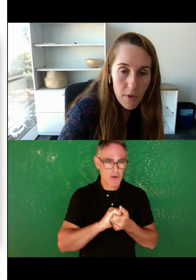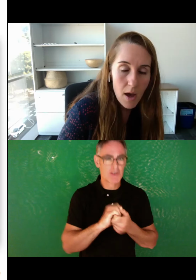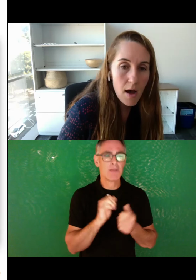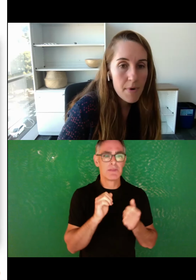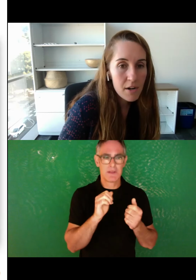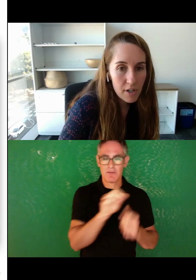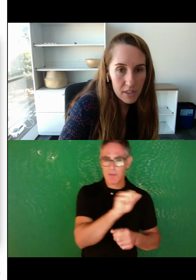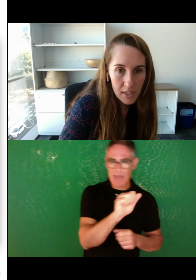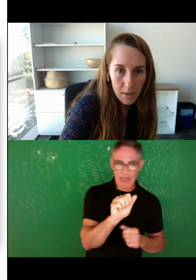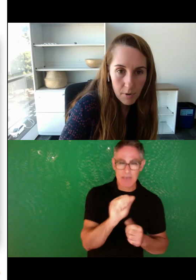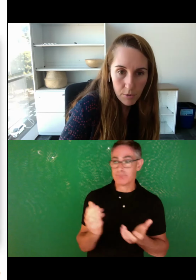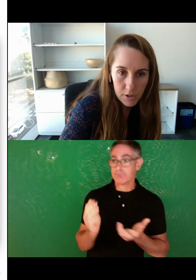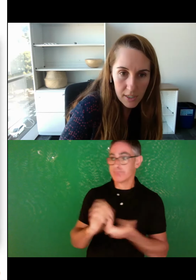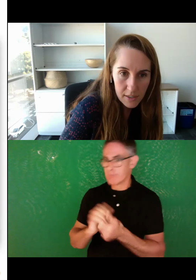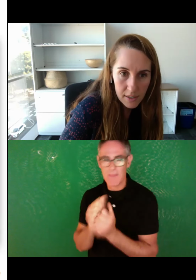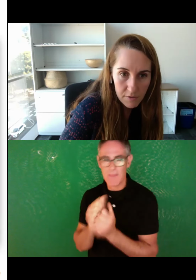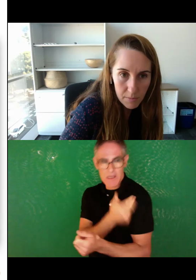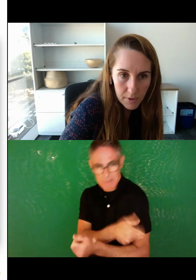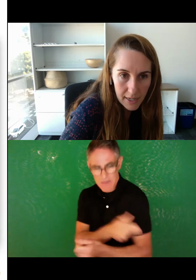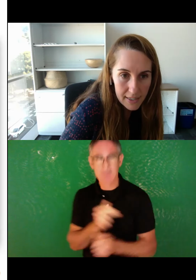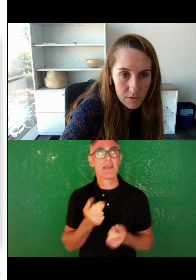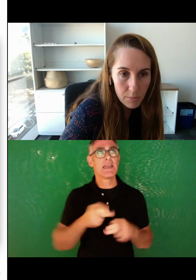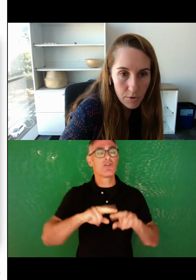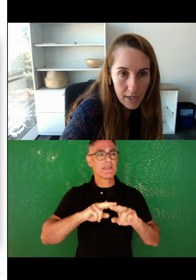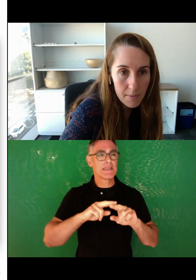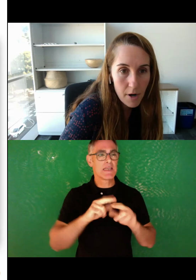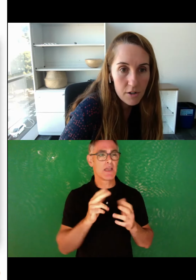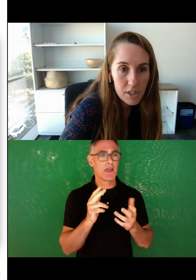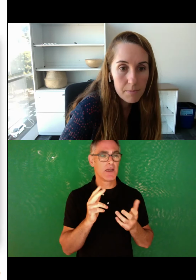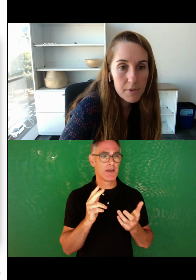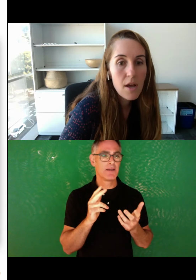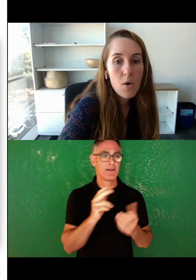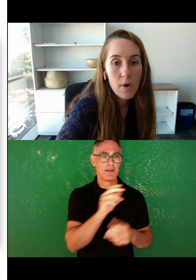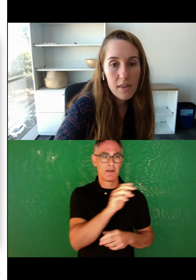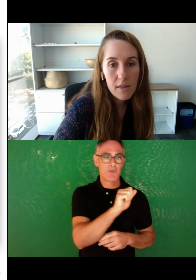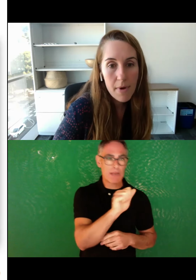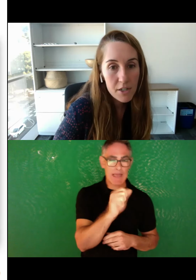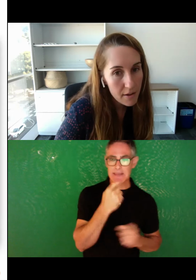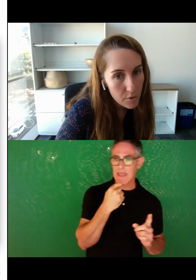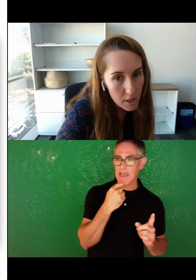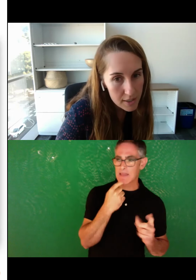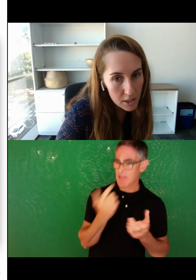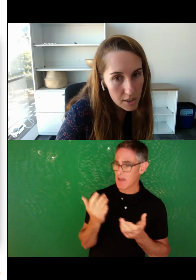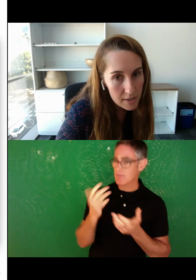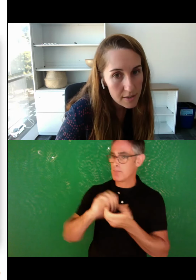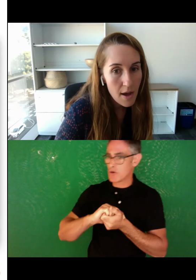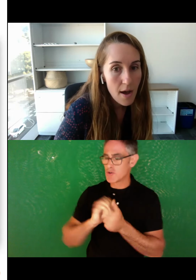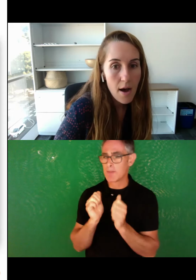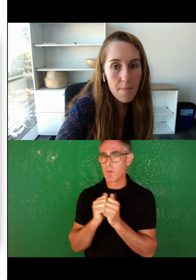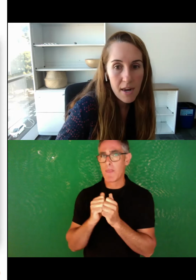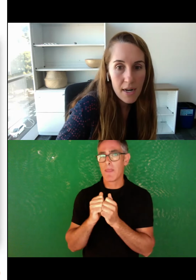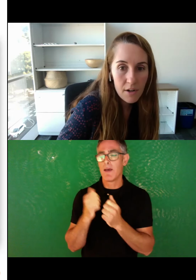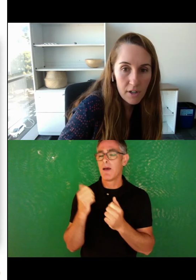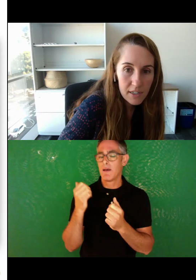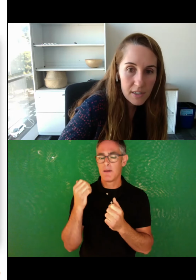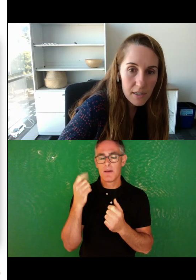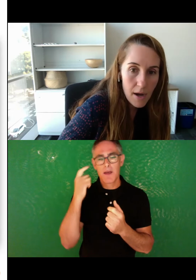hospitals, increasing proportions of AAAs reporting partnerships with mental health organizations,